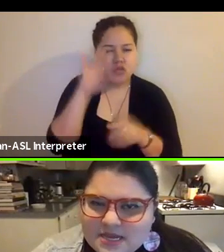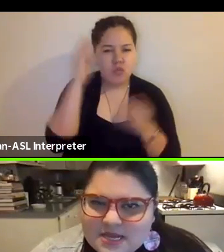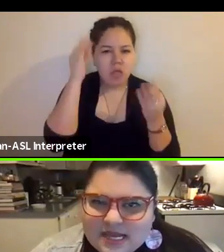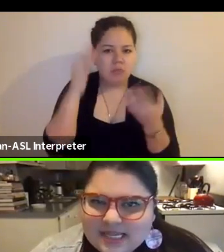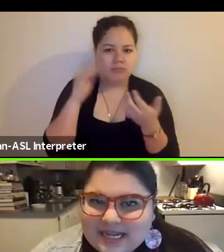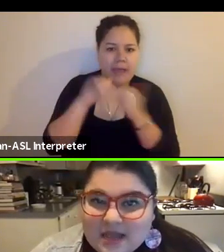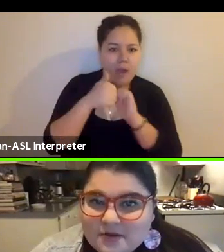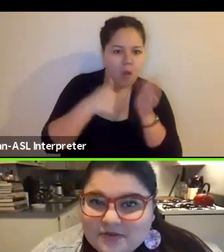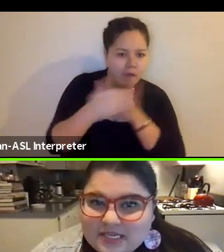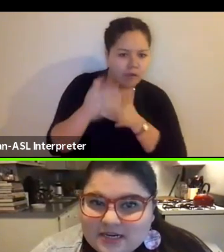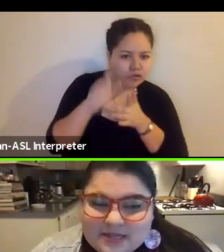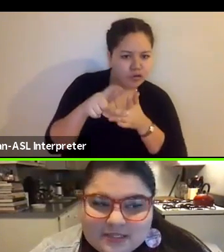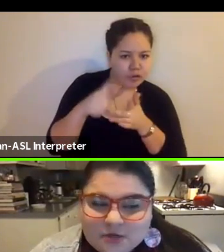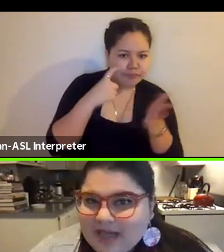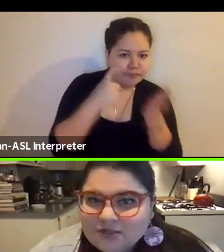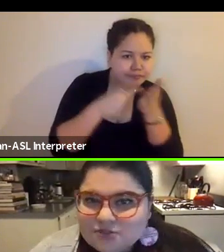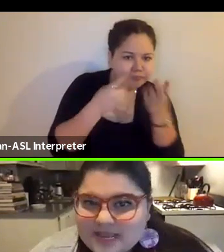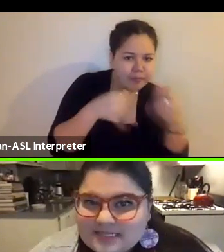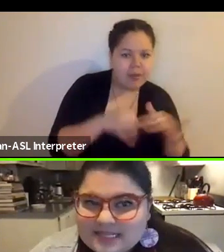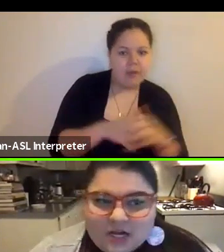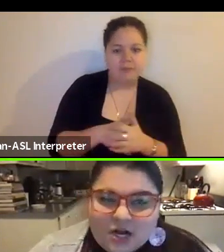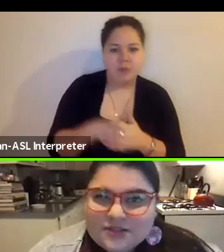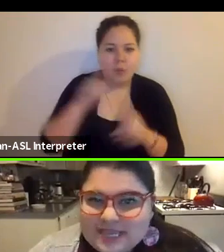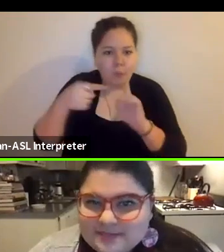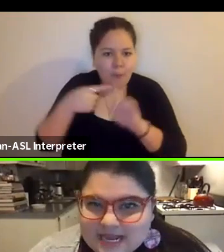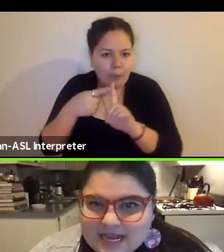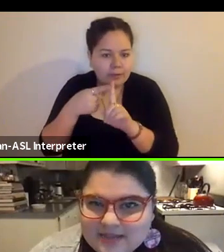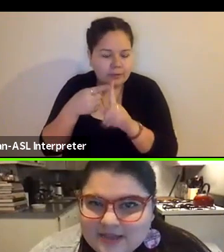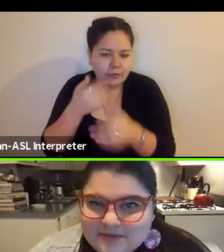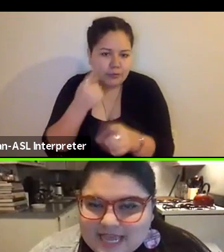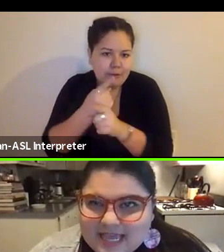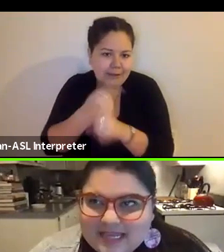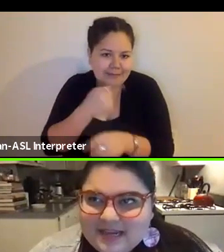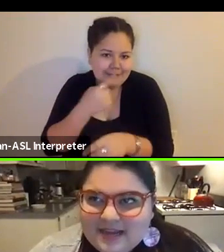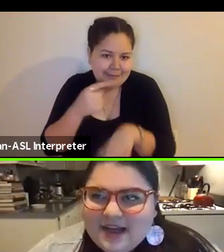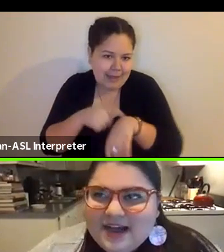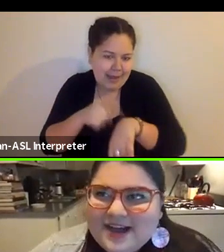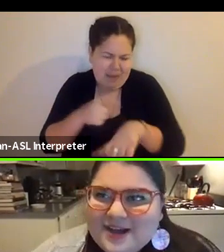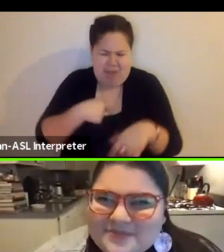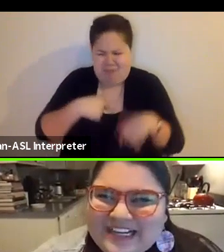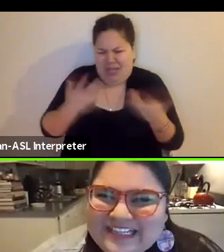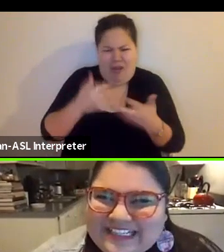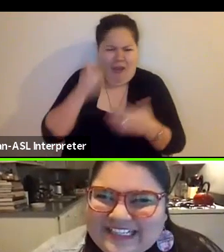them. Again, I'm over here, my little radical train saying all the damn time, every day.